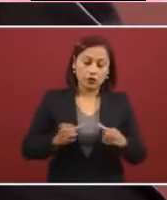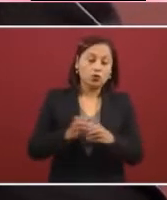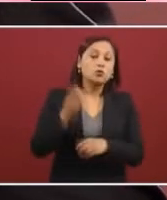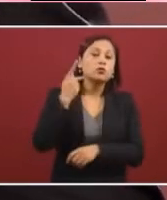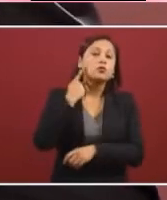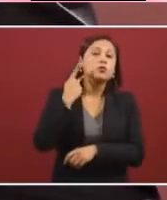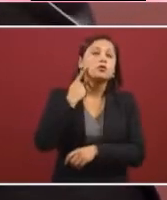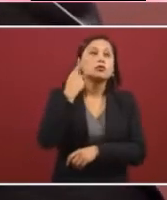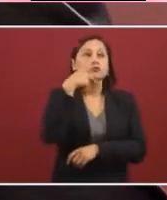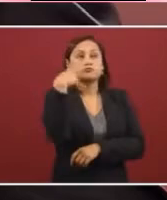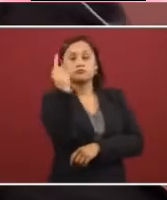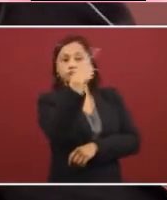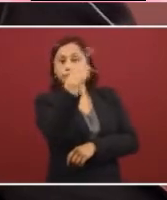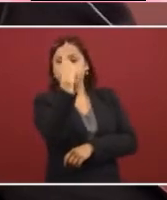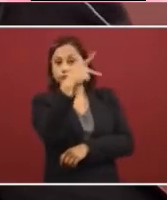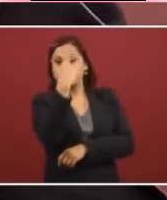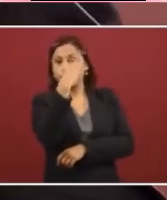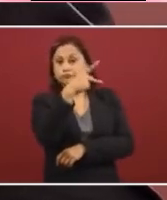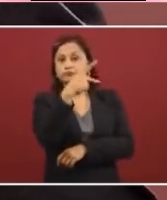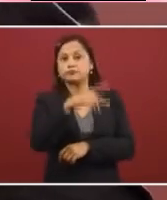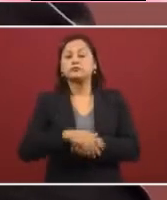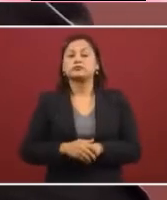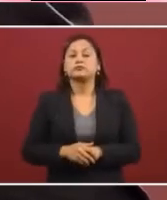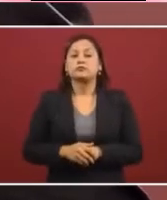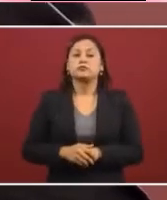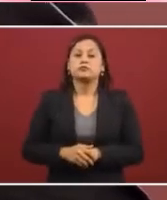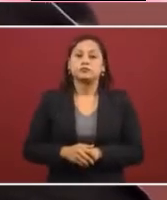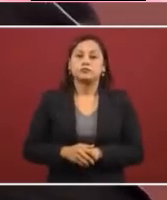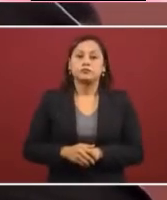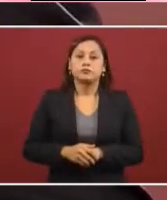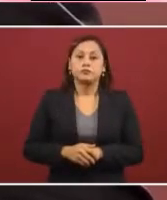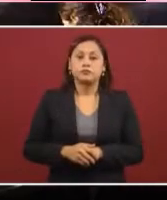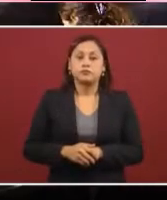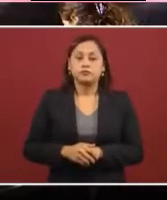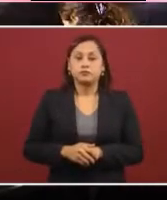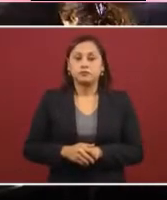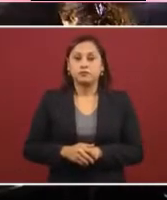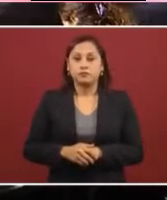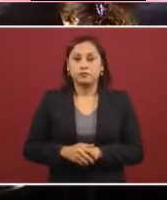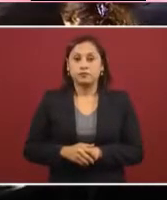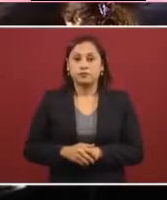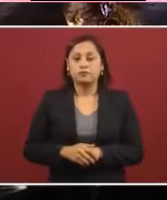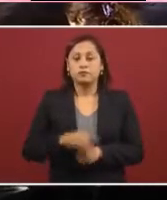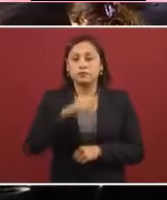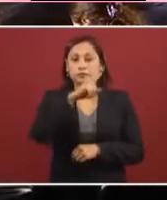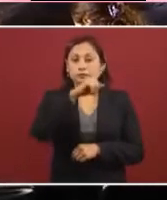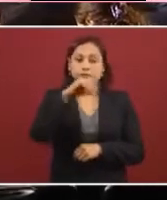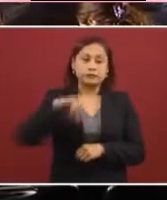and a certain legislator of the U.S.